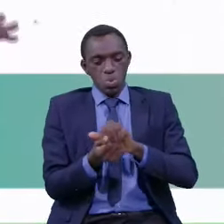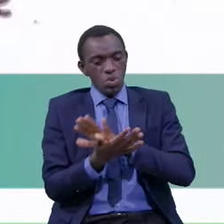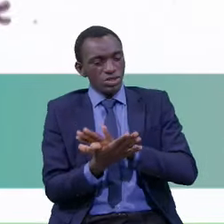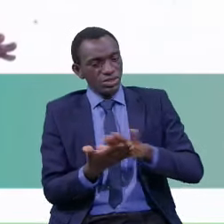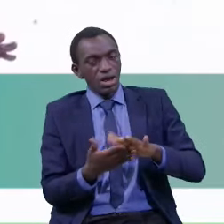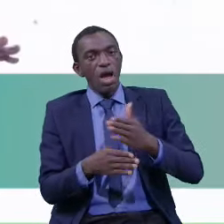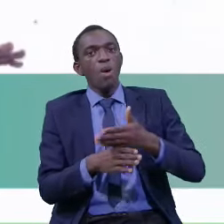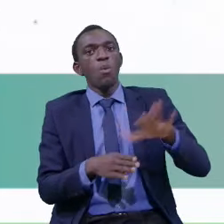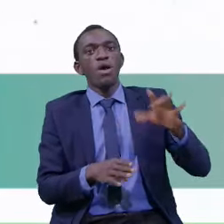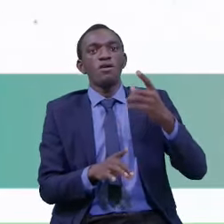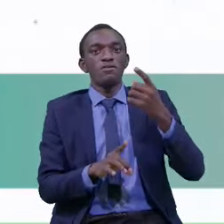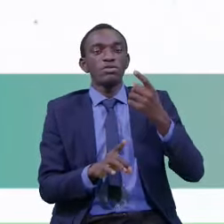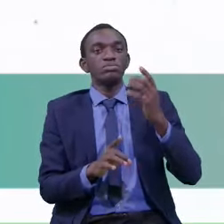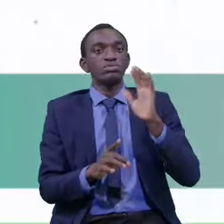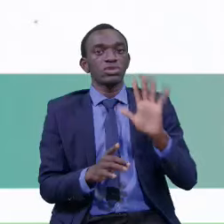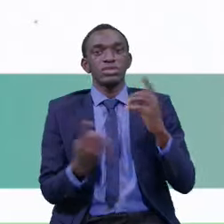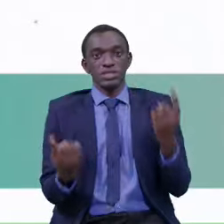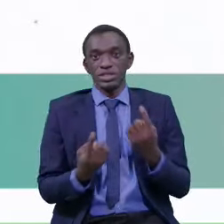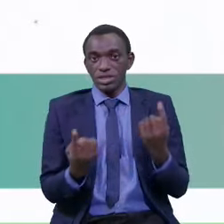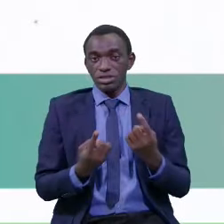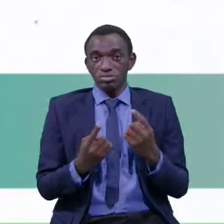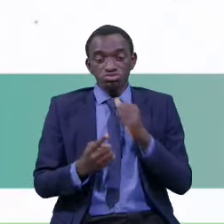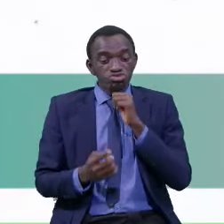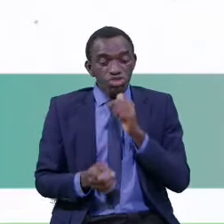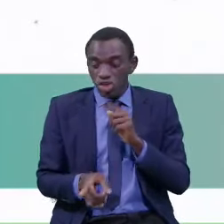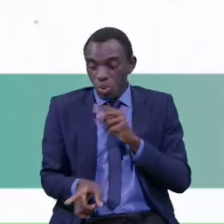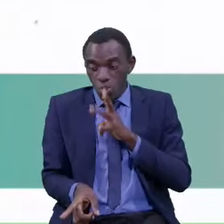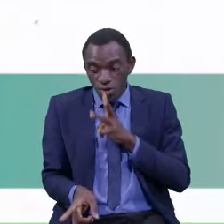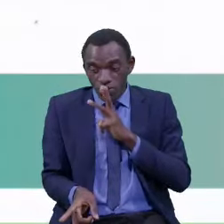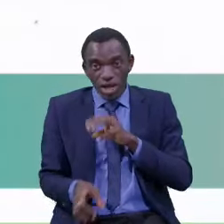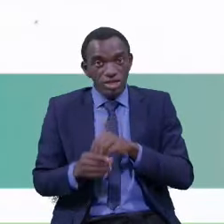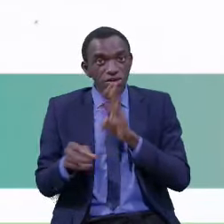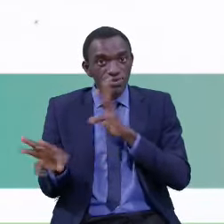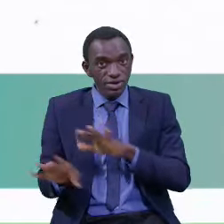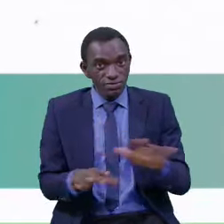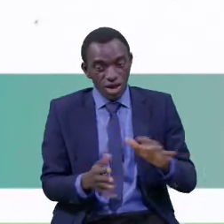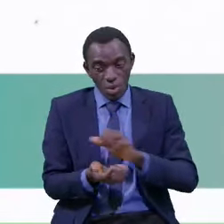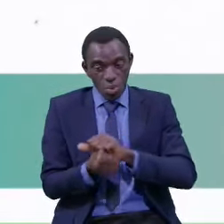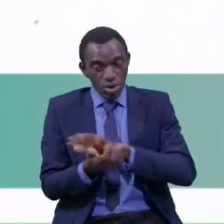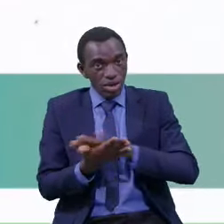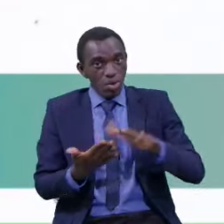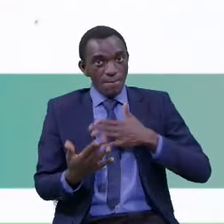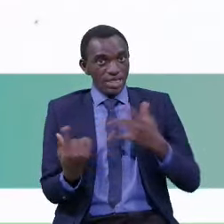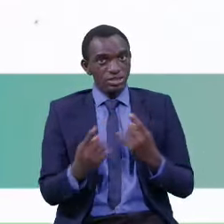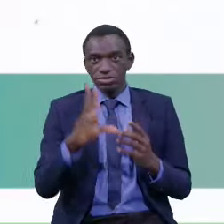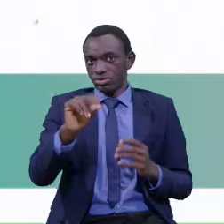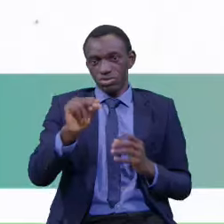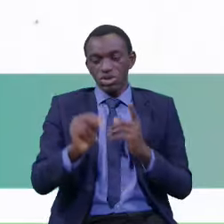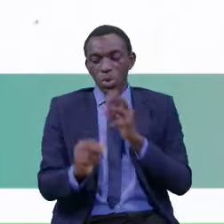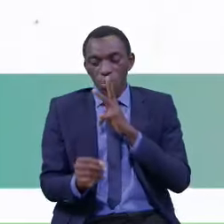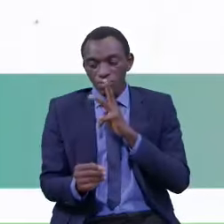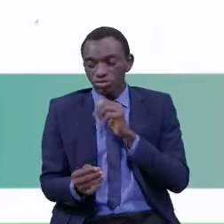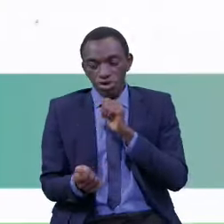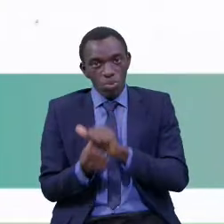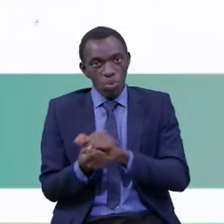water of baptism. The water doesn't wash away anything. The water baptism is